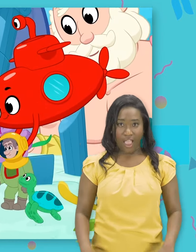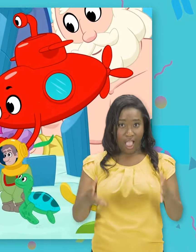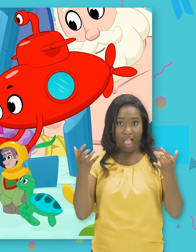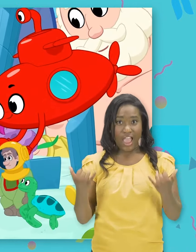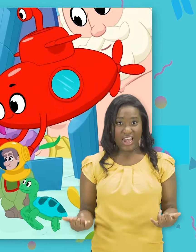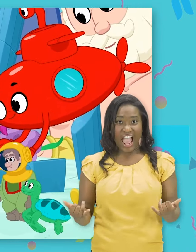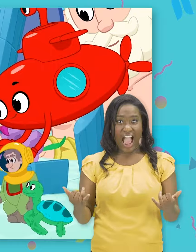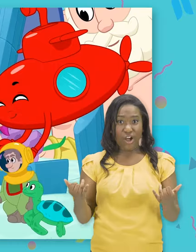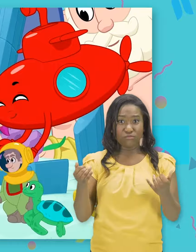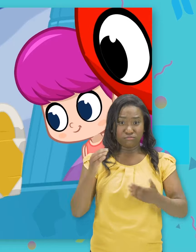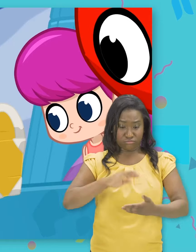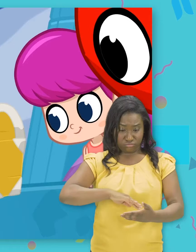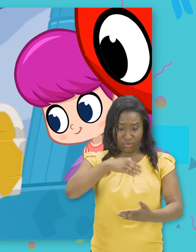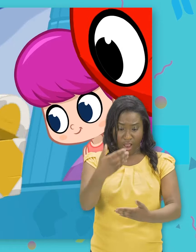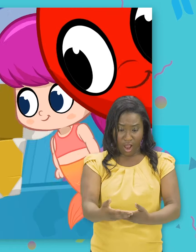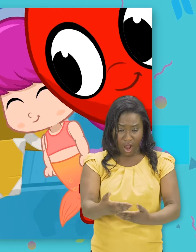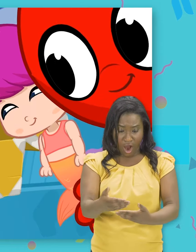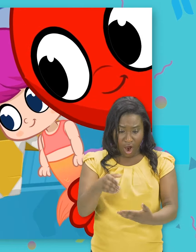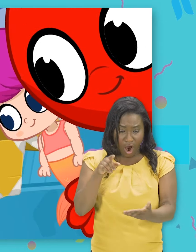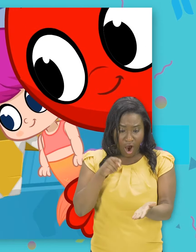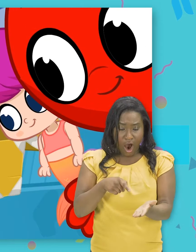Now let's see what's inside.